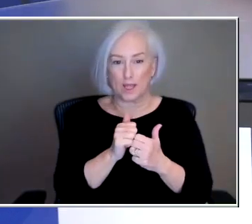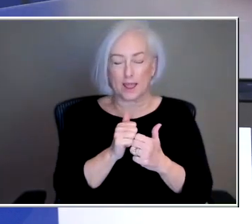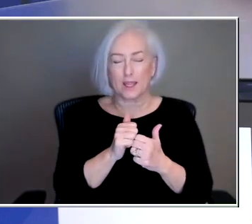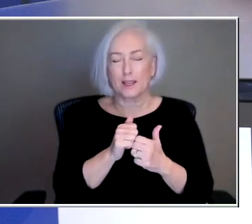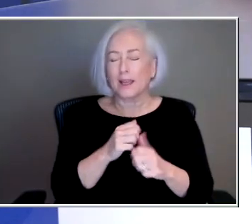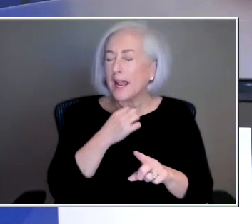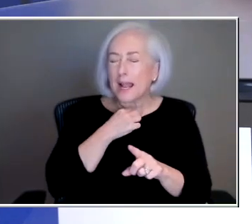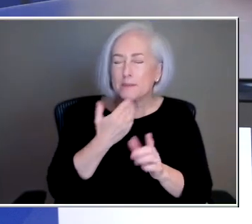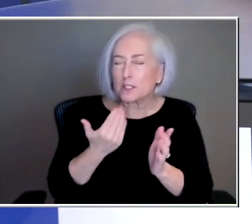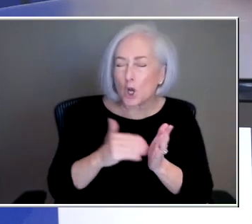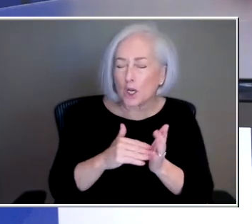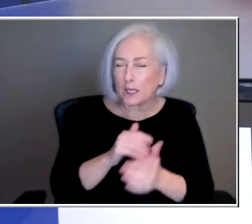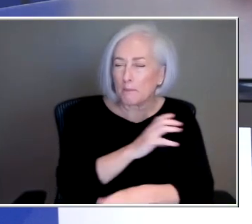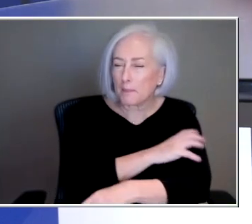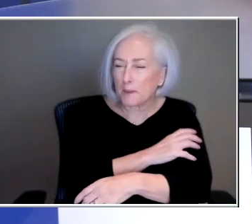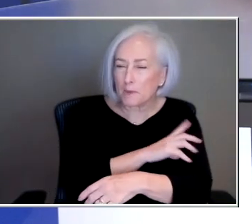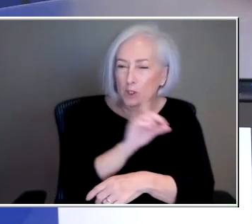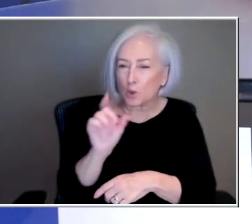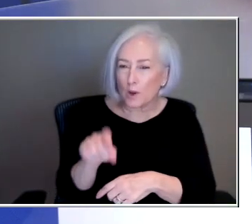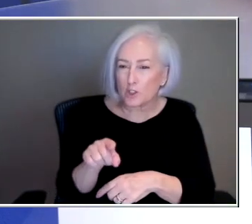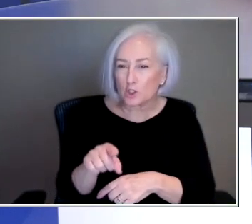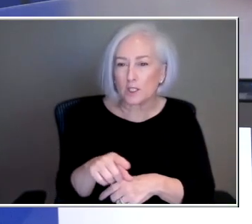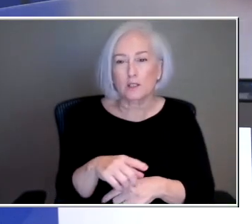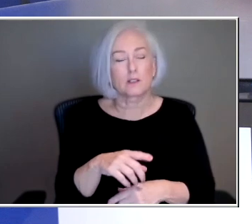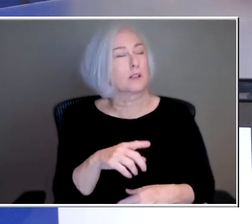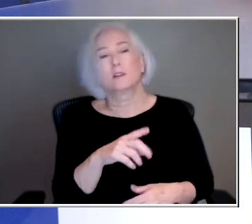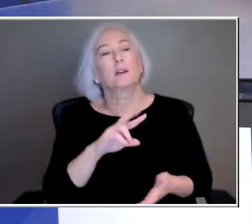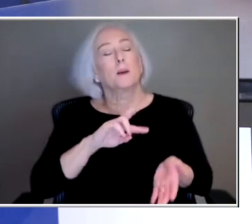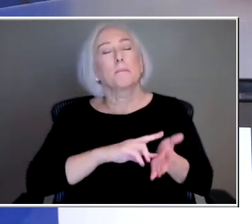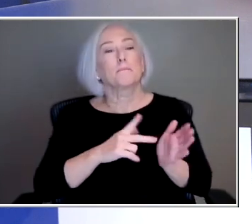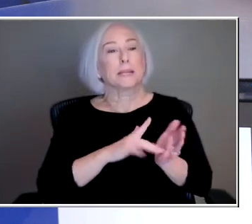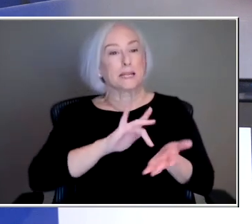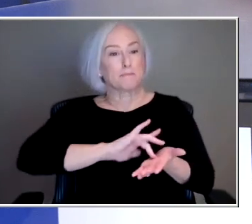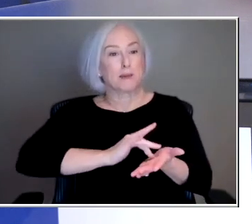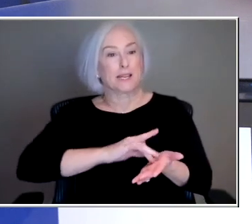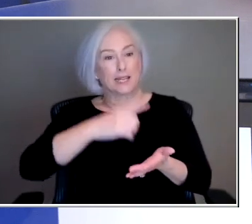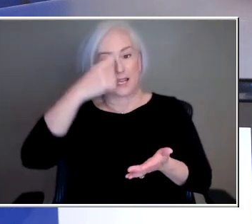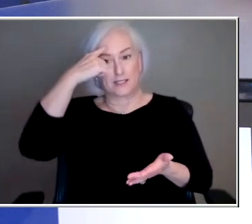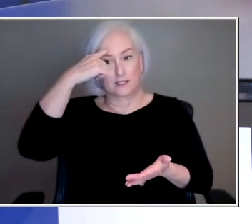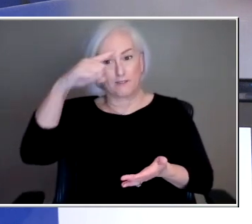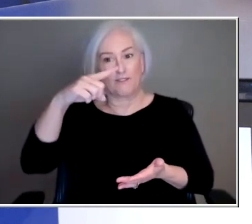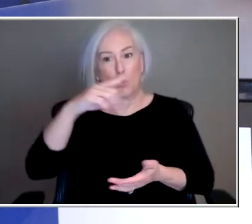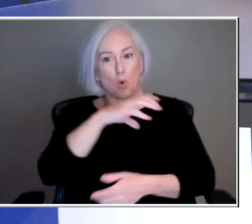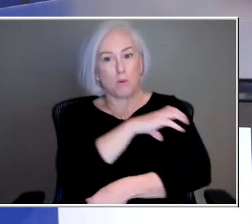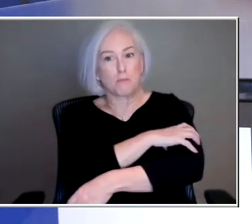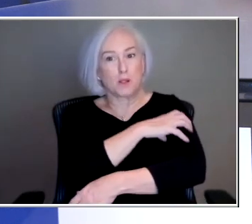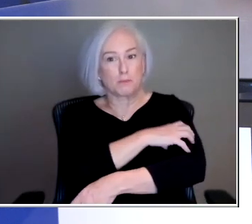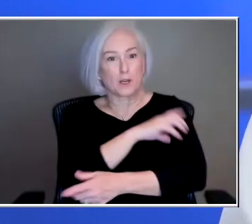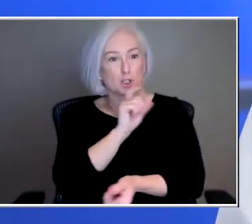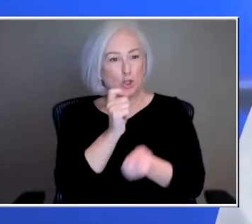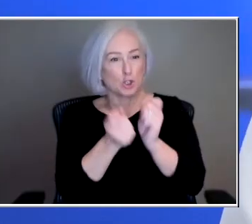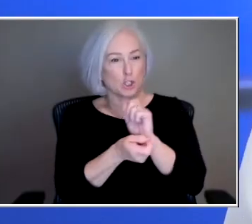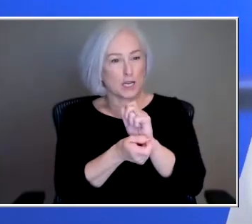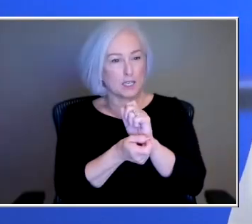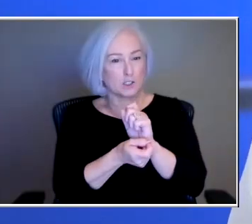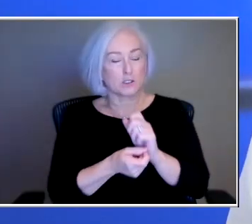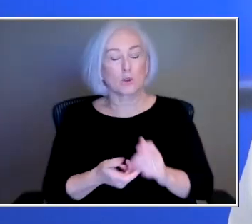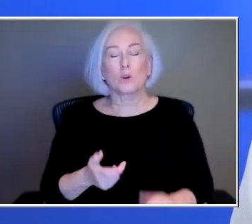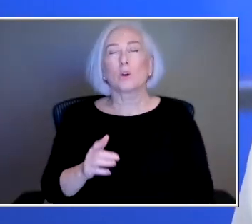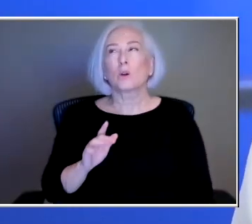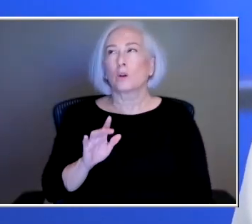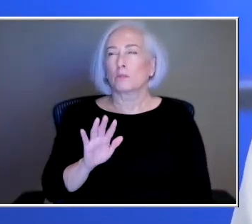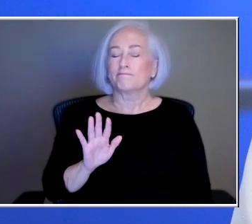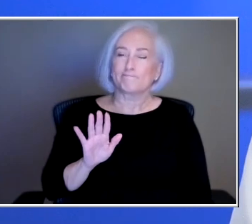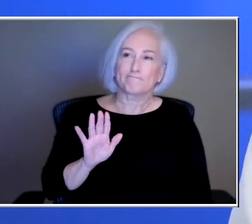to know about the medication that can be taken for that blood pressure, that change in blood pressure. Oh, well, so it depends on the